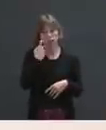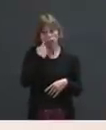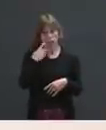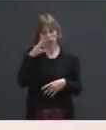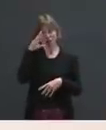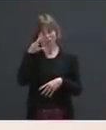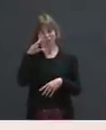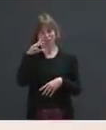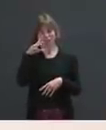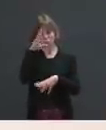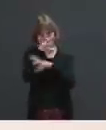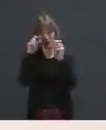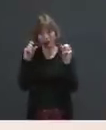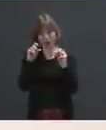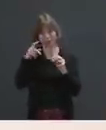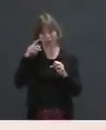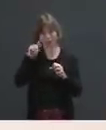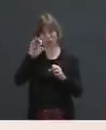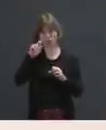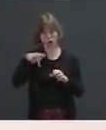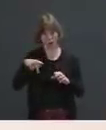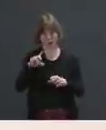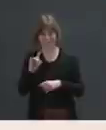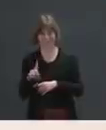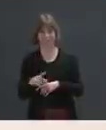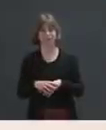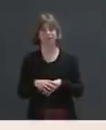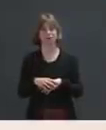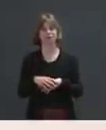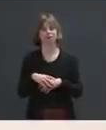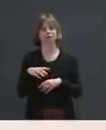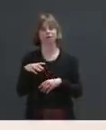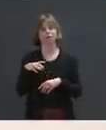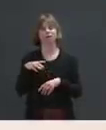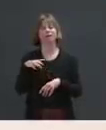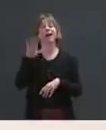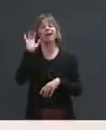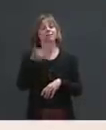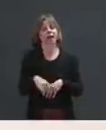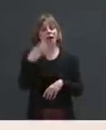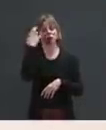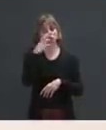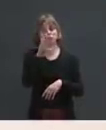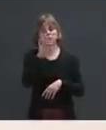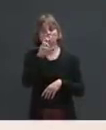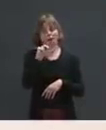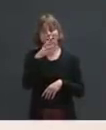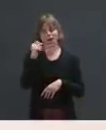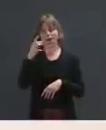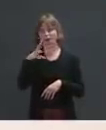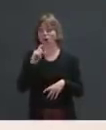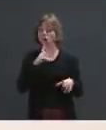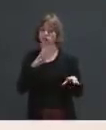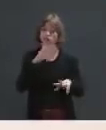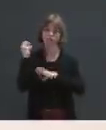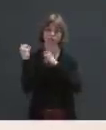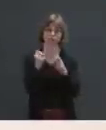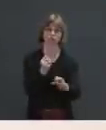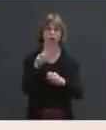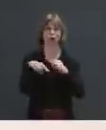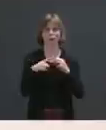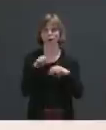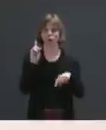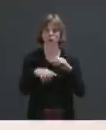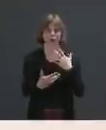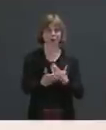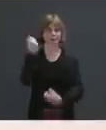why President Biden, or then candidate Biden, and then candidate Harris were outspoken at the time about these kids being pulled from their parents. What we